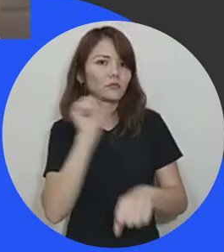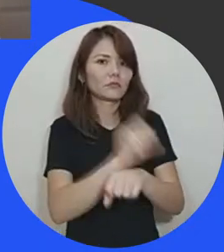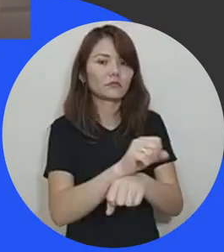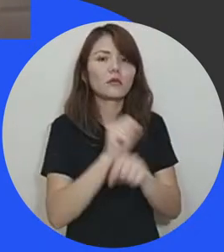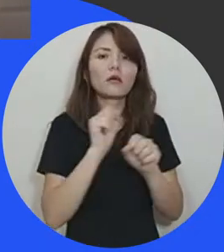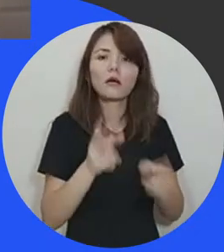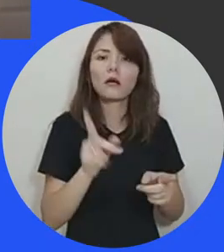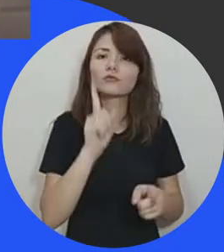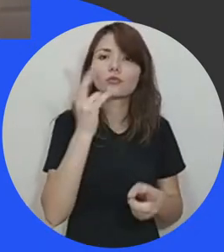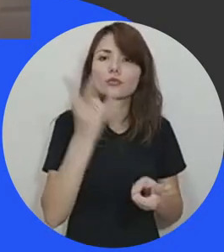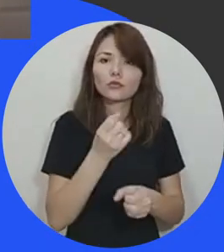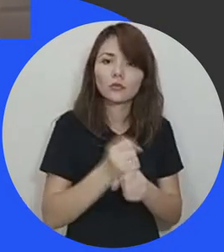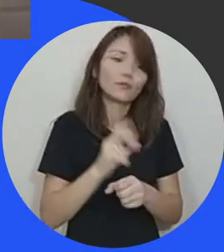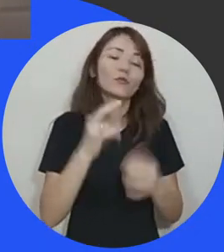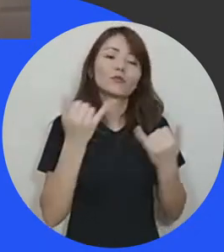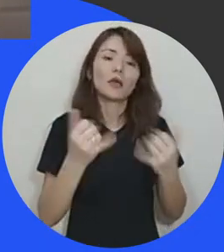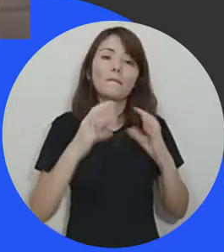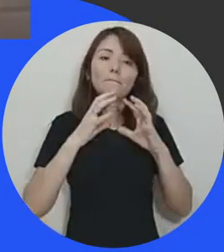world.